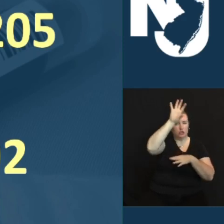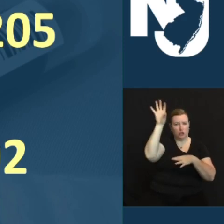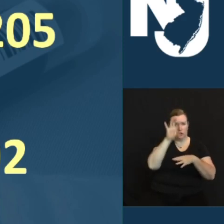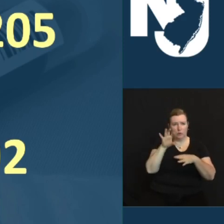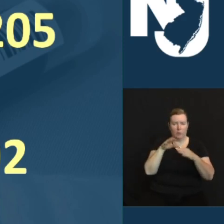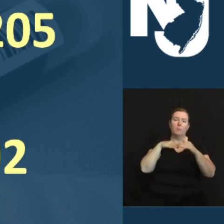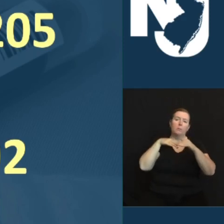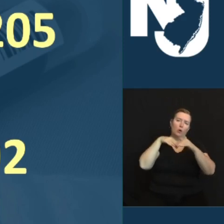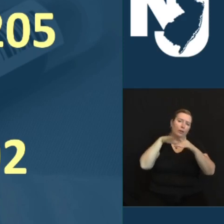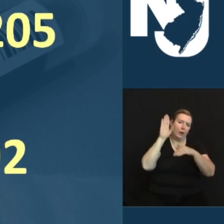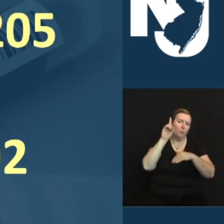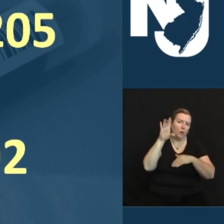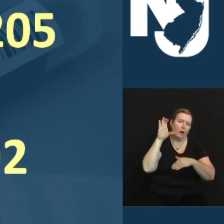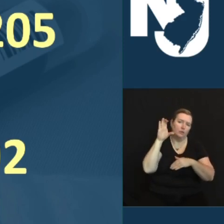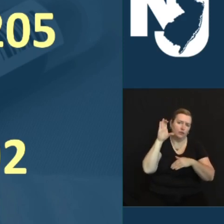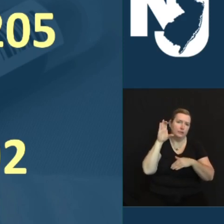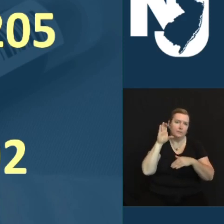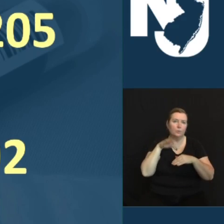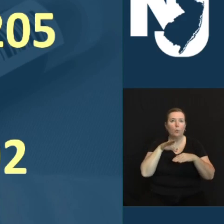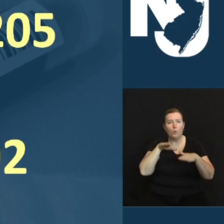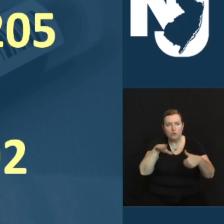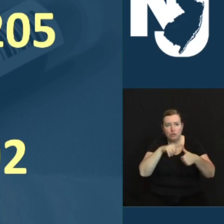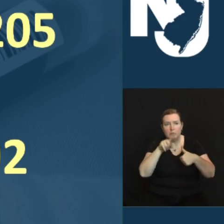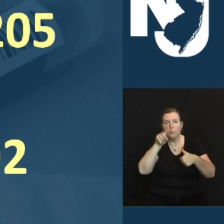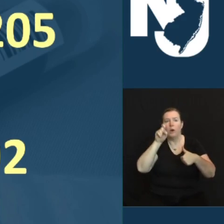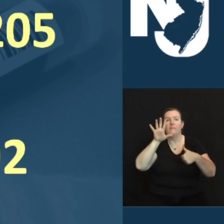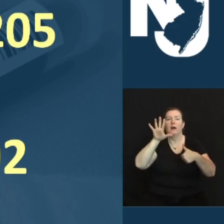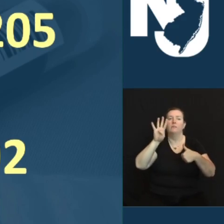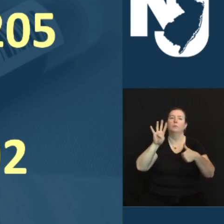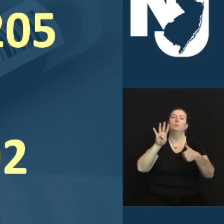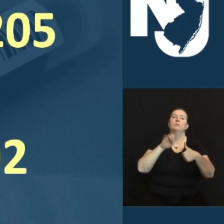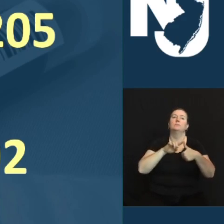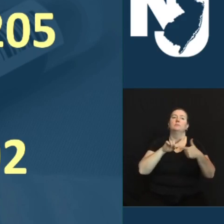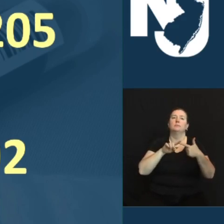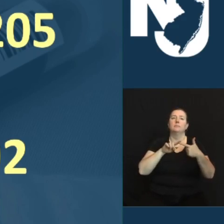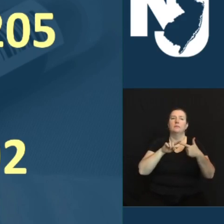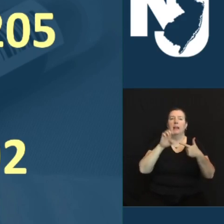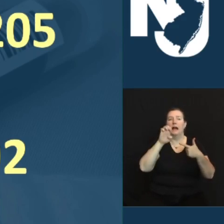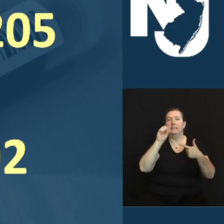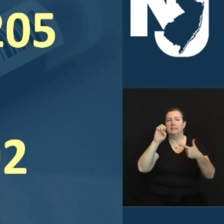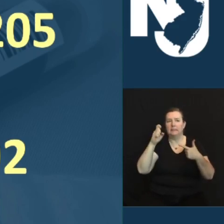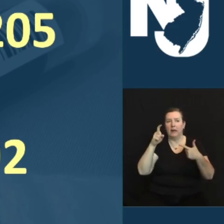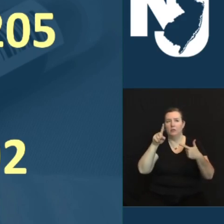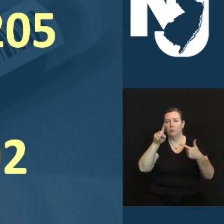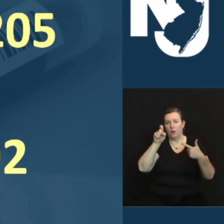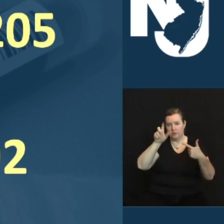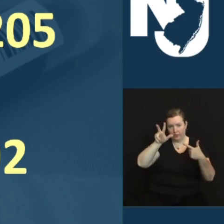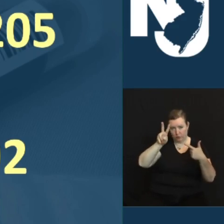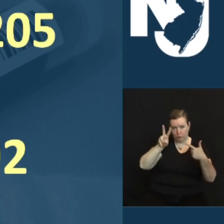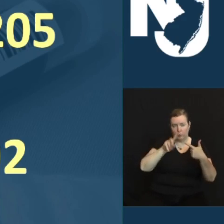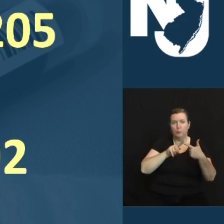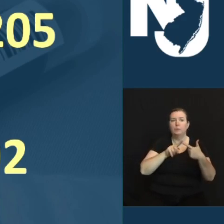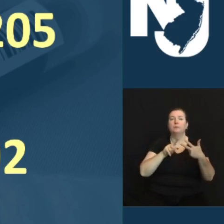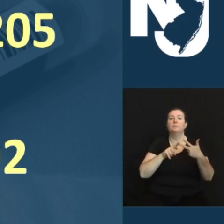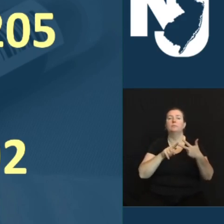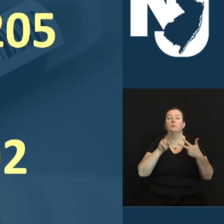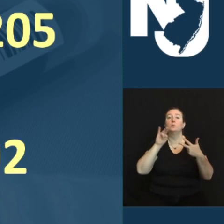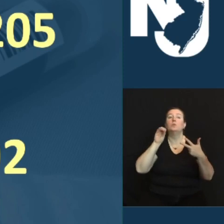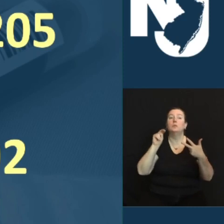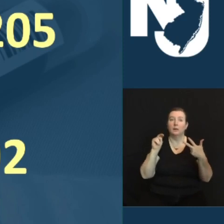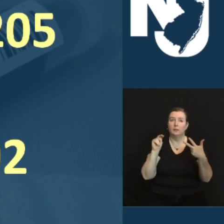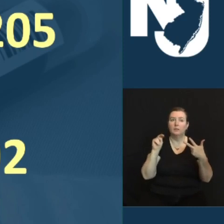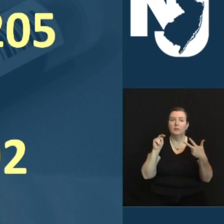with 154, Essex with 132, Union with 109, Middlesex with